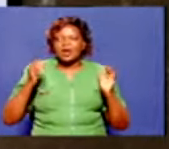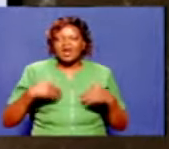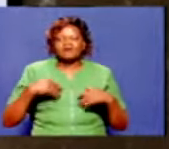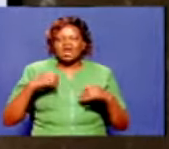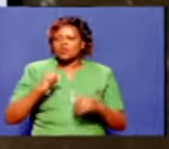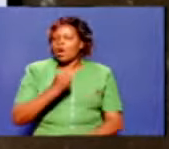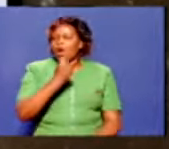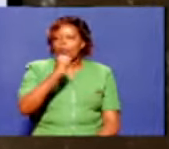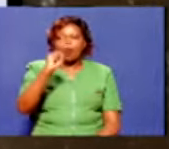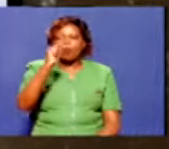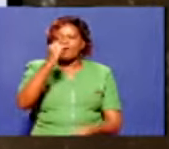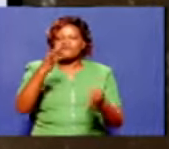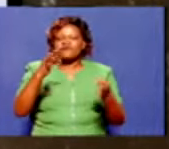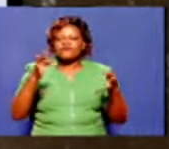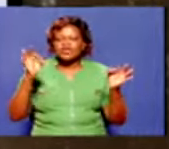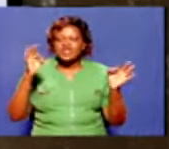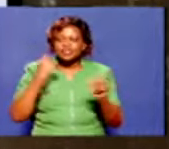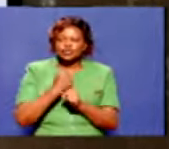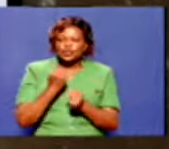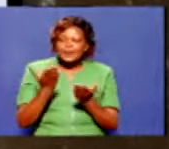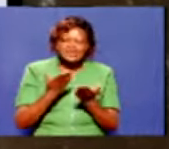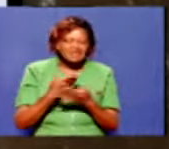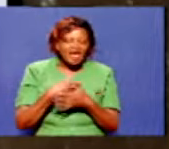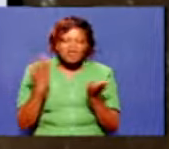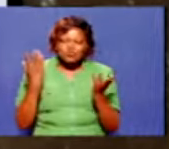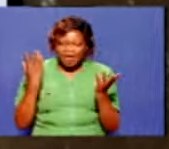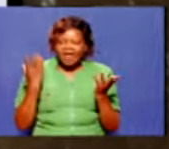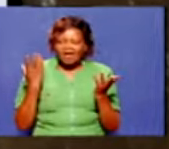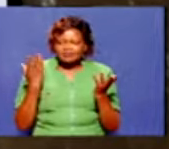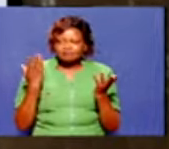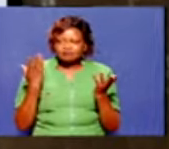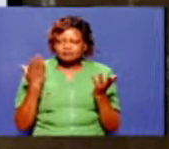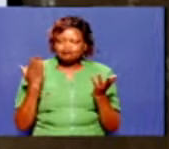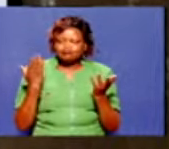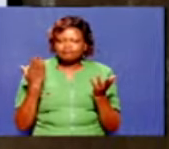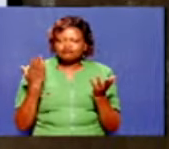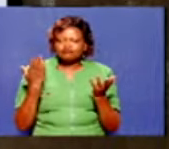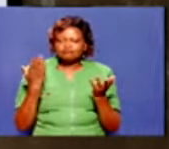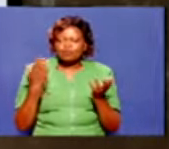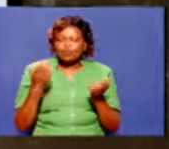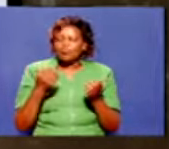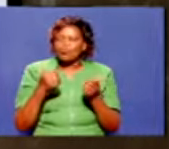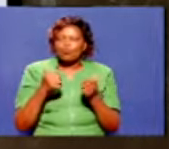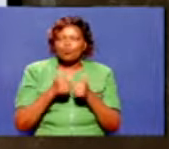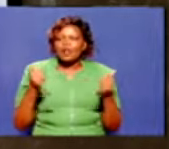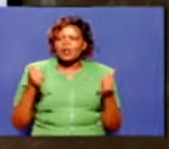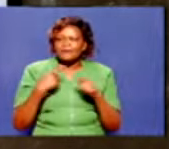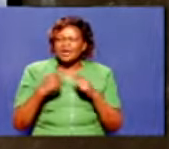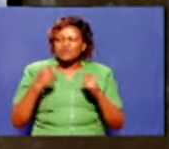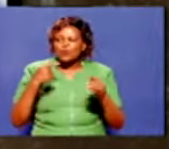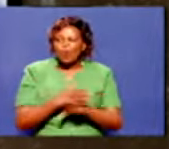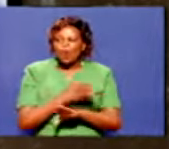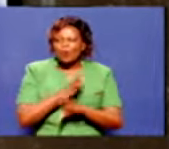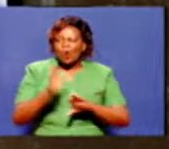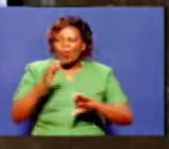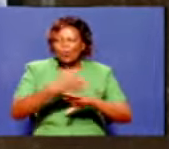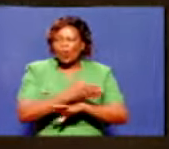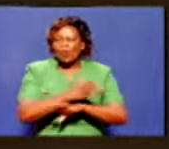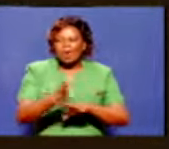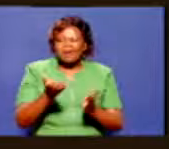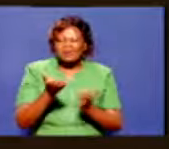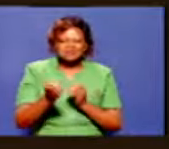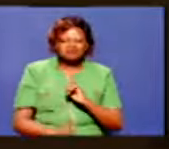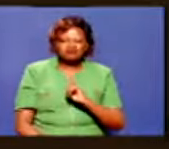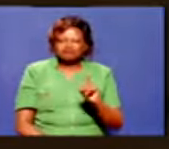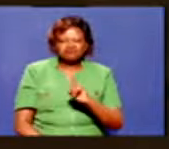huko, kufanya biashara zao za halali, hapana biashara zile za